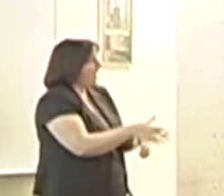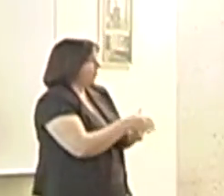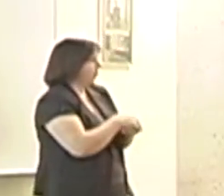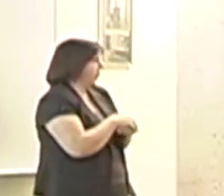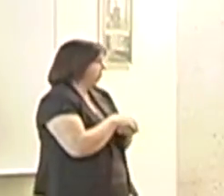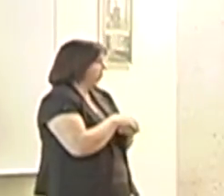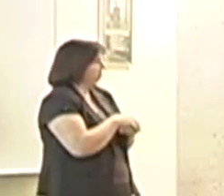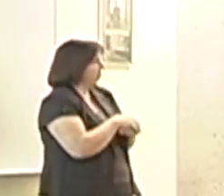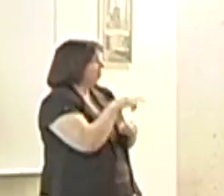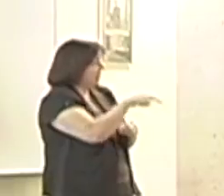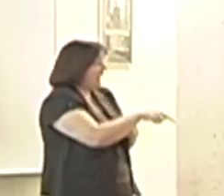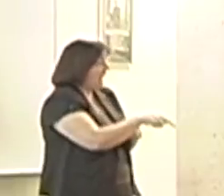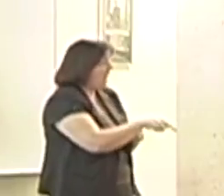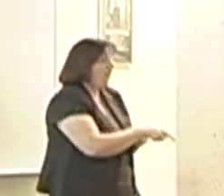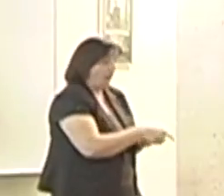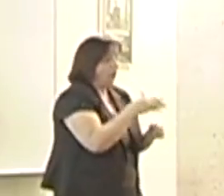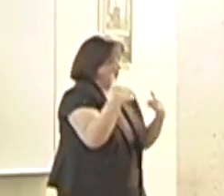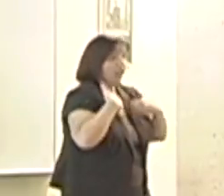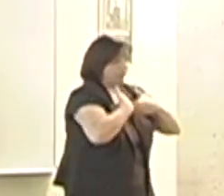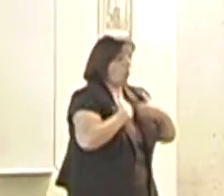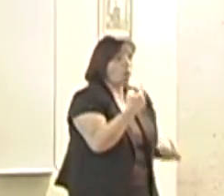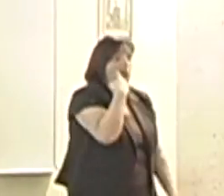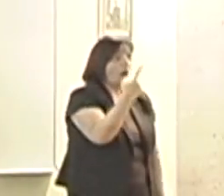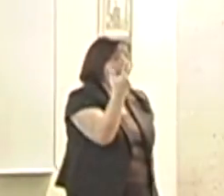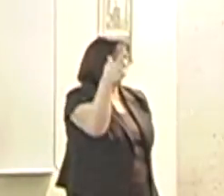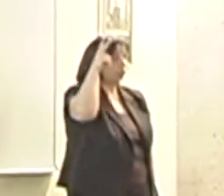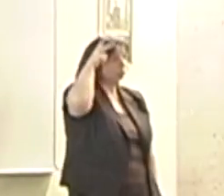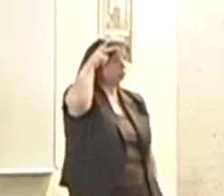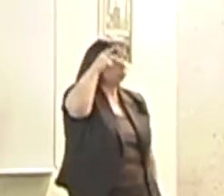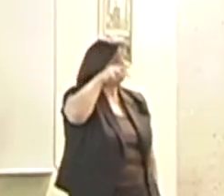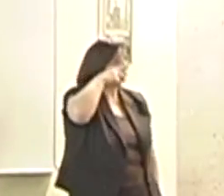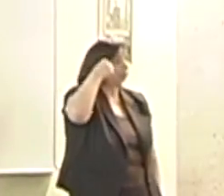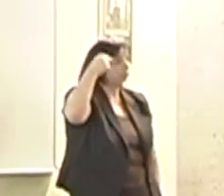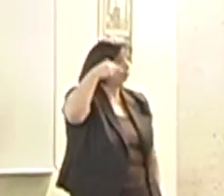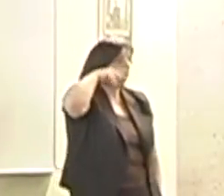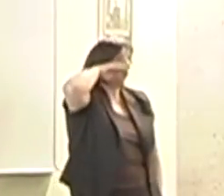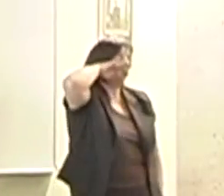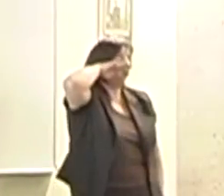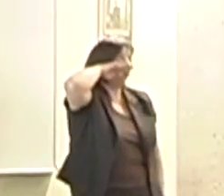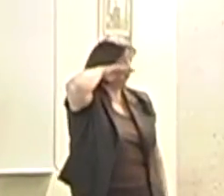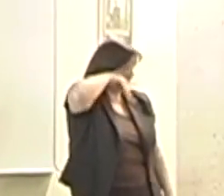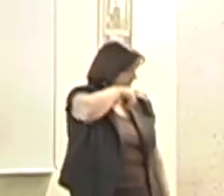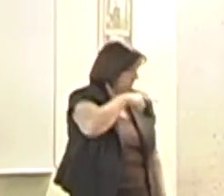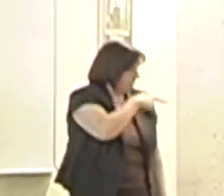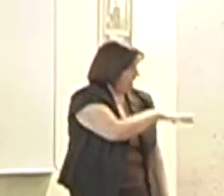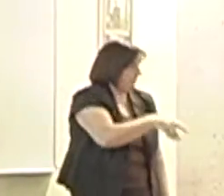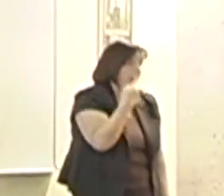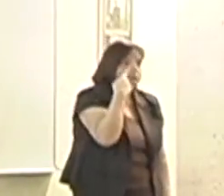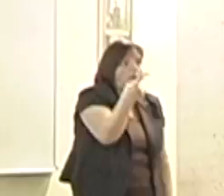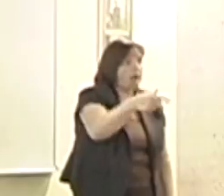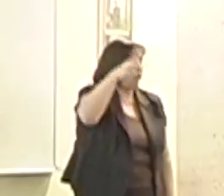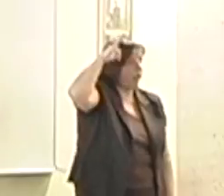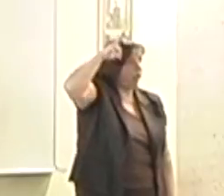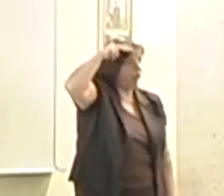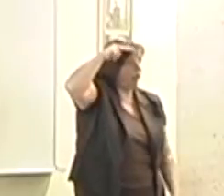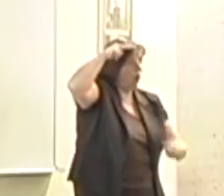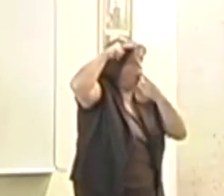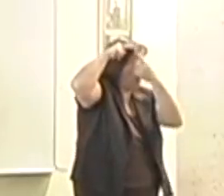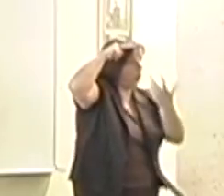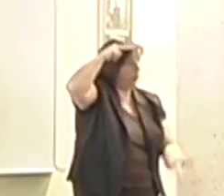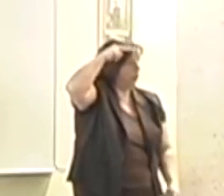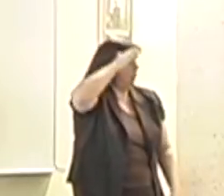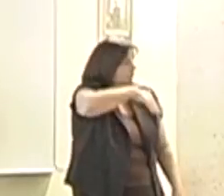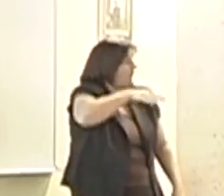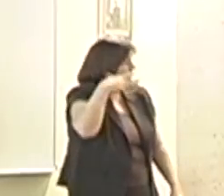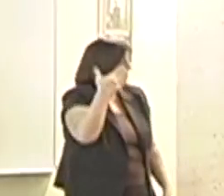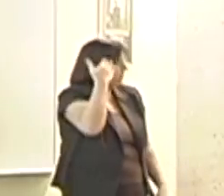because these animals are all symmetrical, they don't just have whiskers on one side, and we presume devils don't just have horns on one side of the